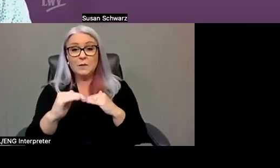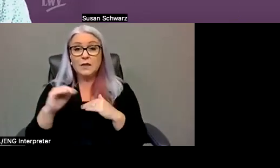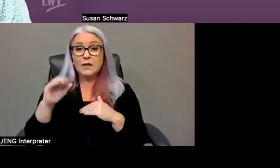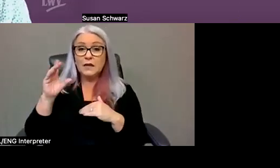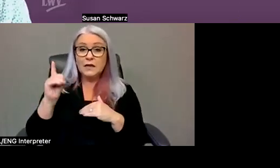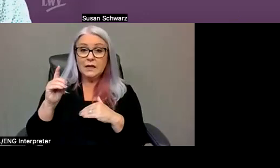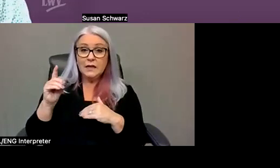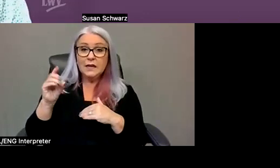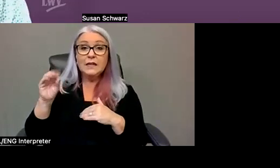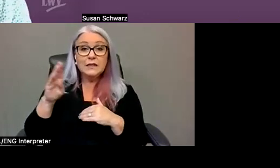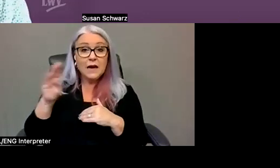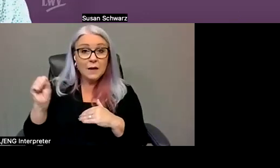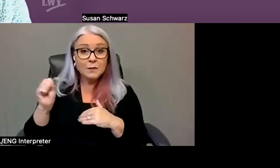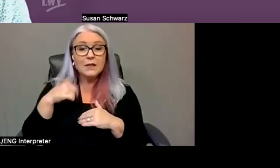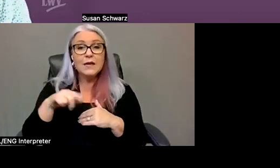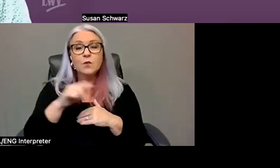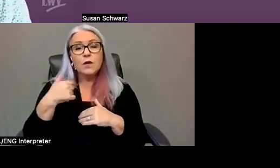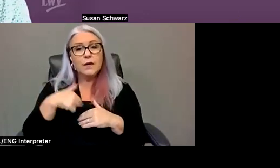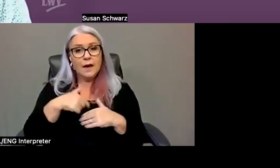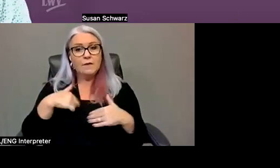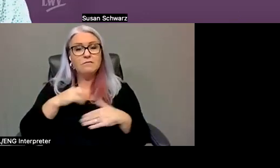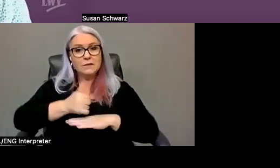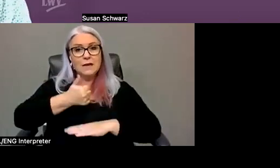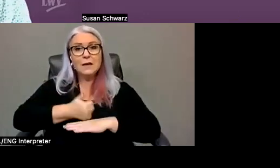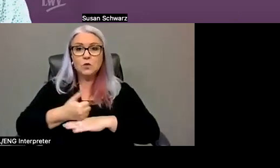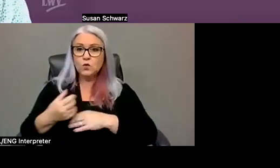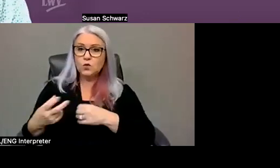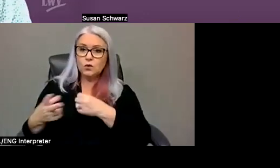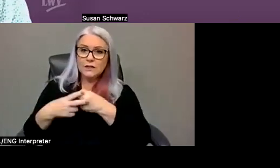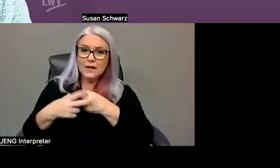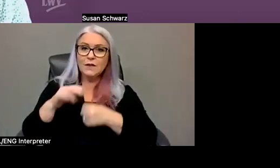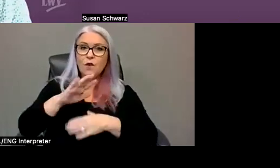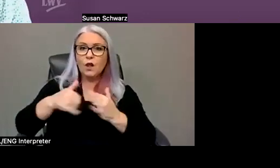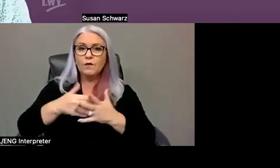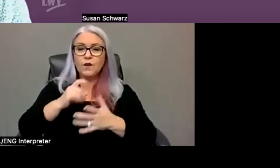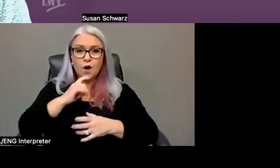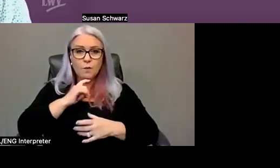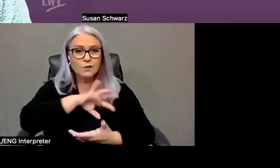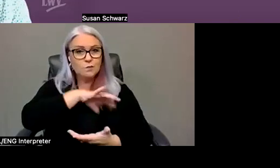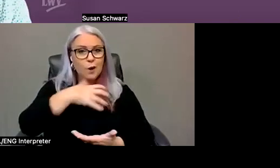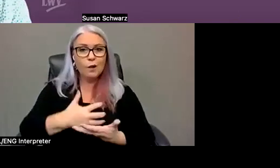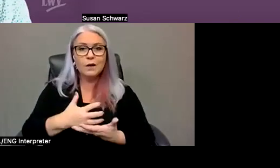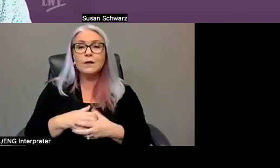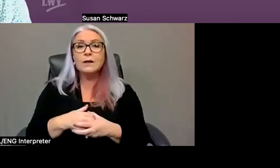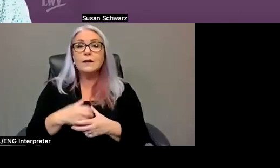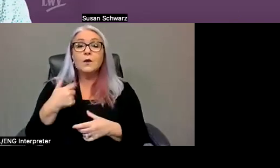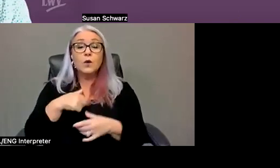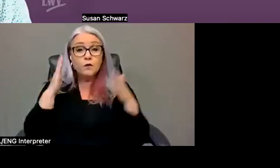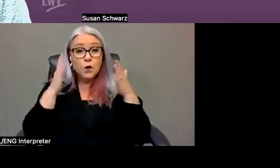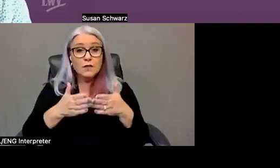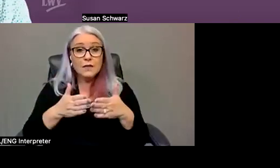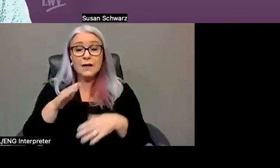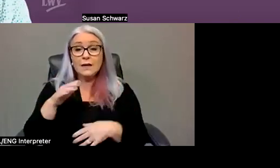they've implemented a lot of procedure to save the garbage bulk. So we're very much focusing on that, as well as the fact that